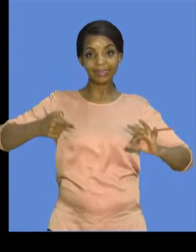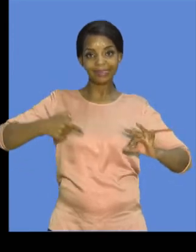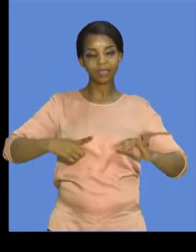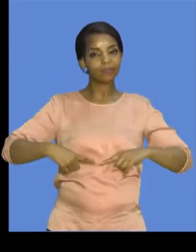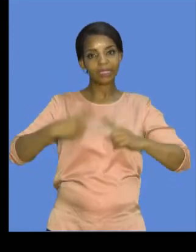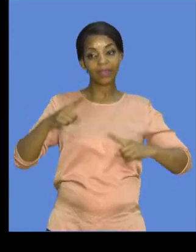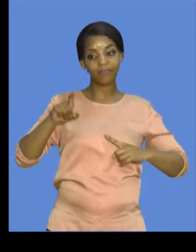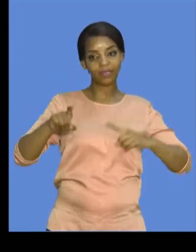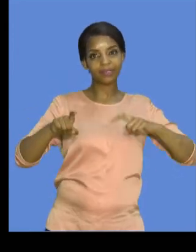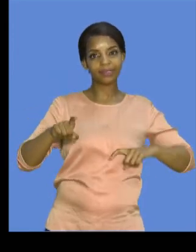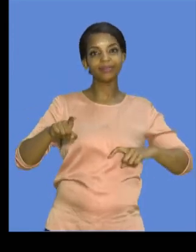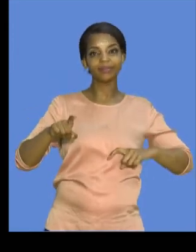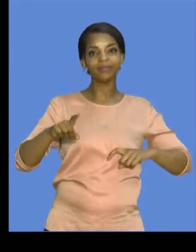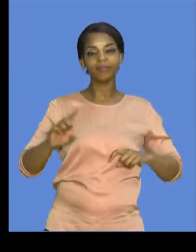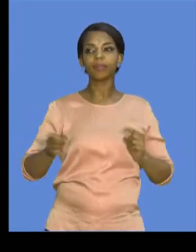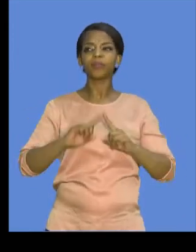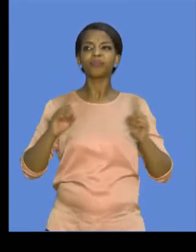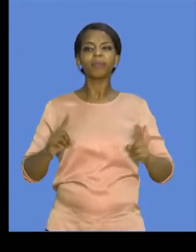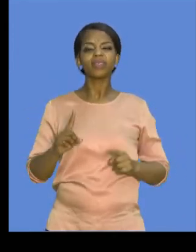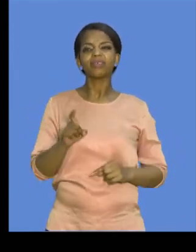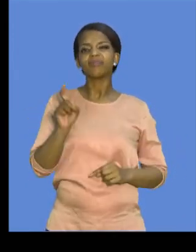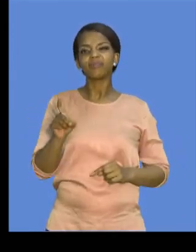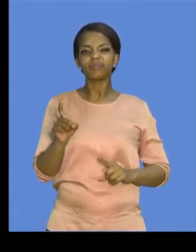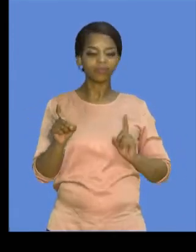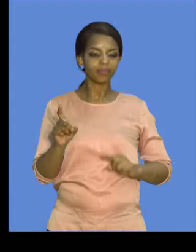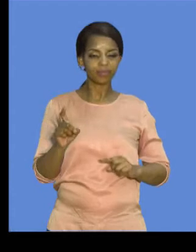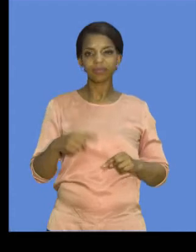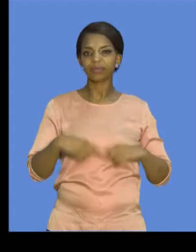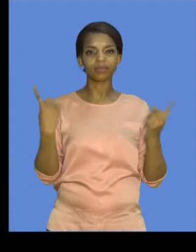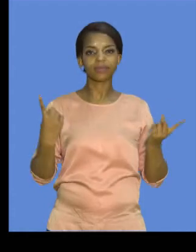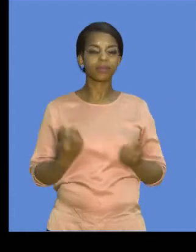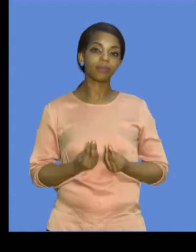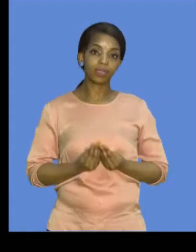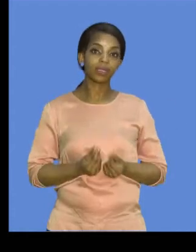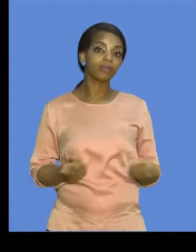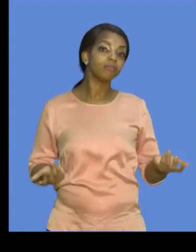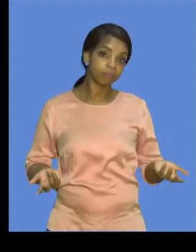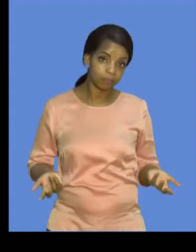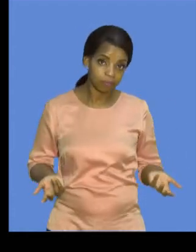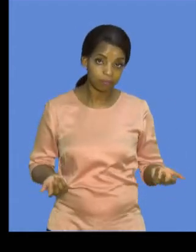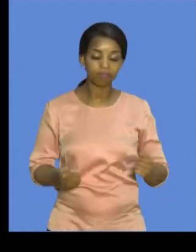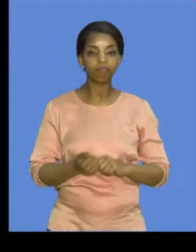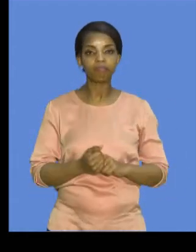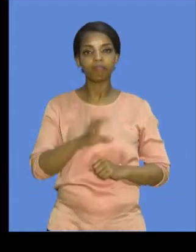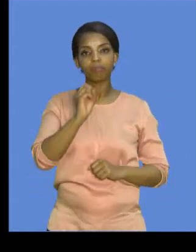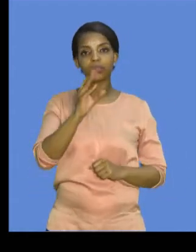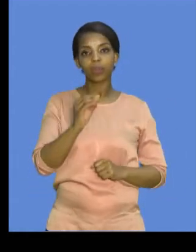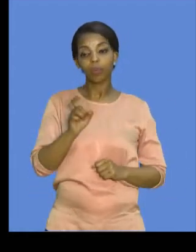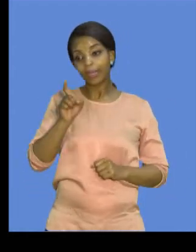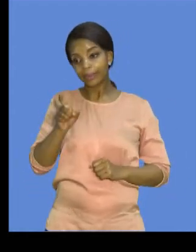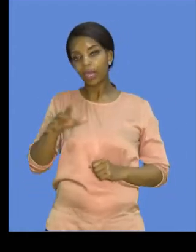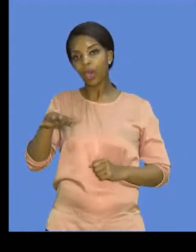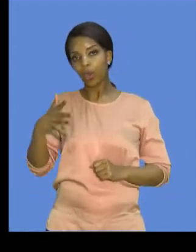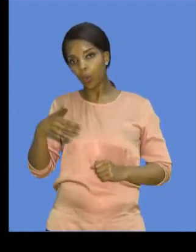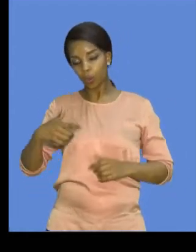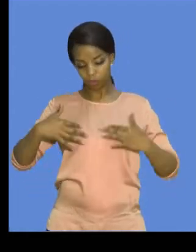them are actually, you know, different types of material. And so one of the two is actually an electrical conductor.